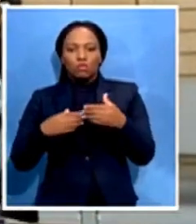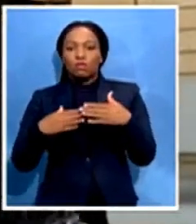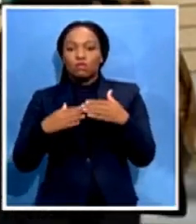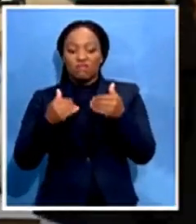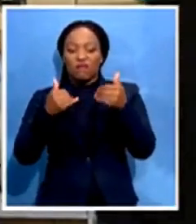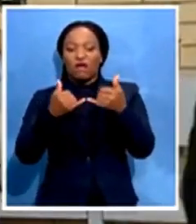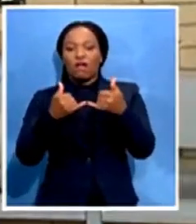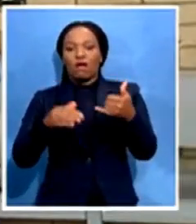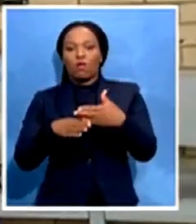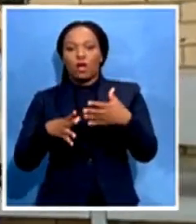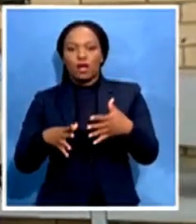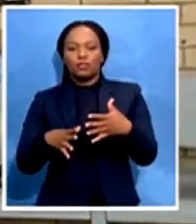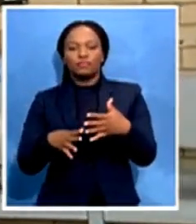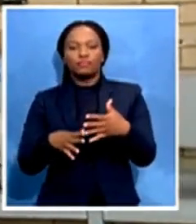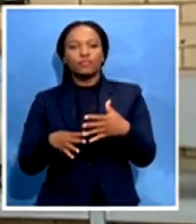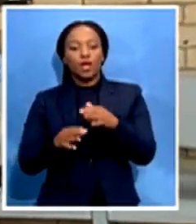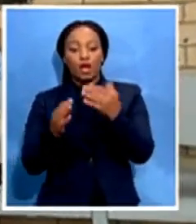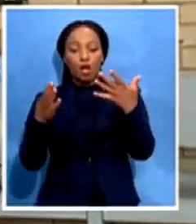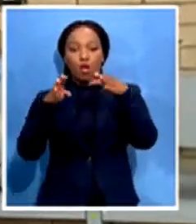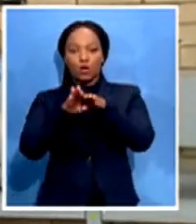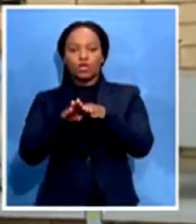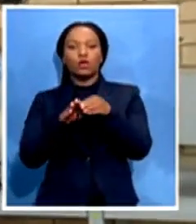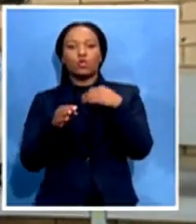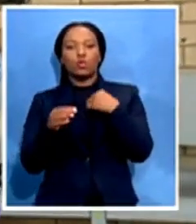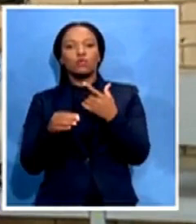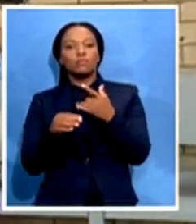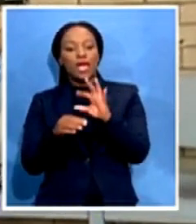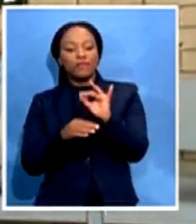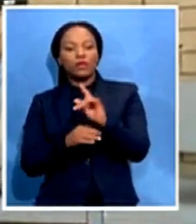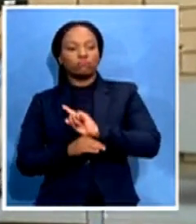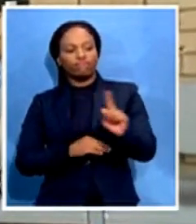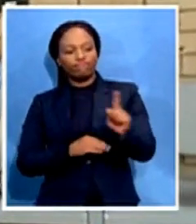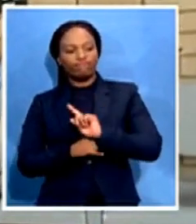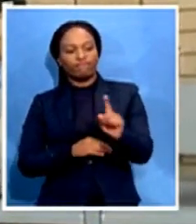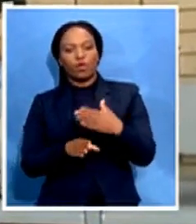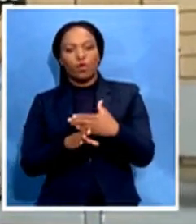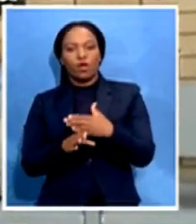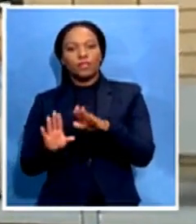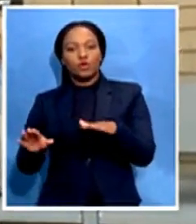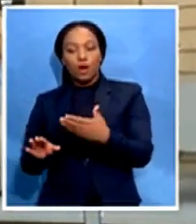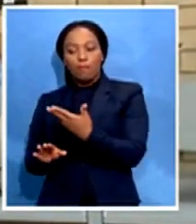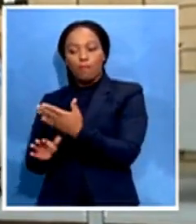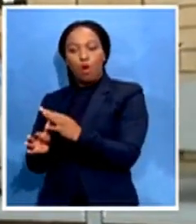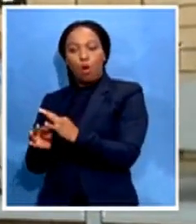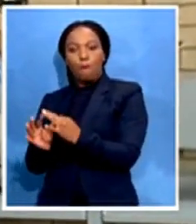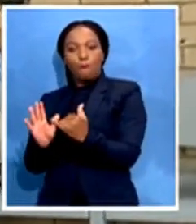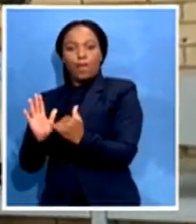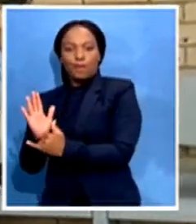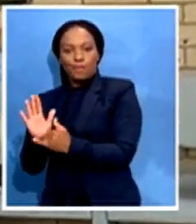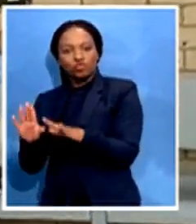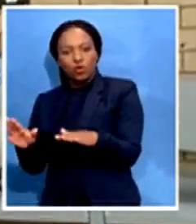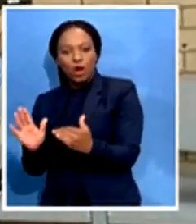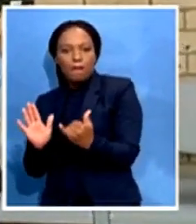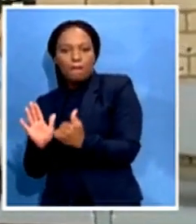day. But I had kids at home that at that stage homeschooling wasn't even a thing yet. It was just kids told to stay home,